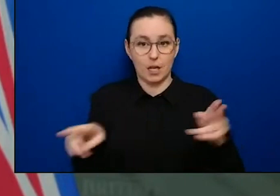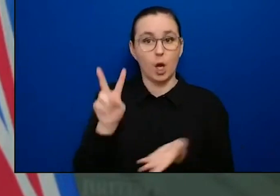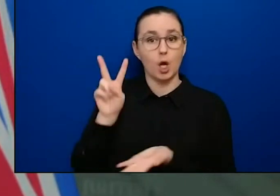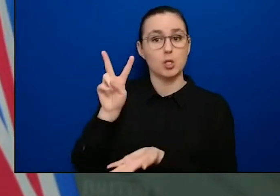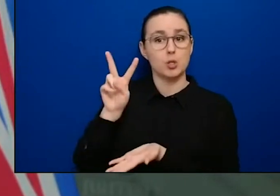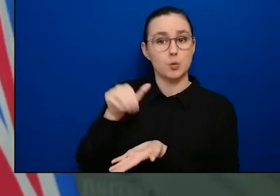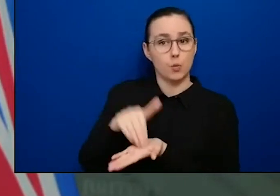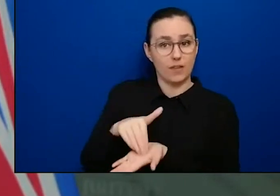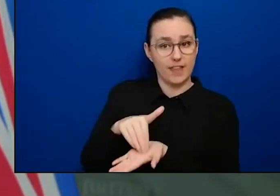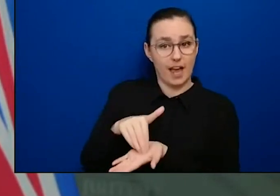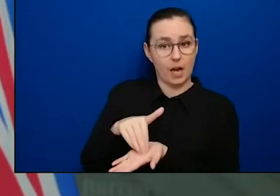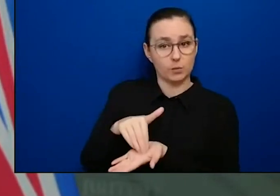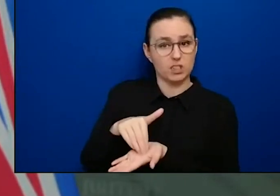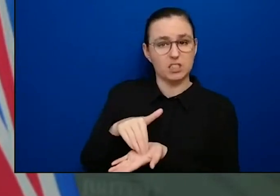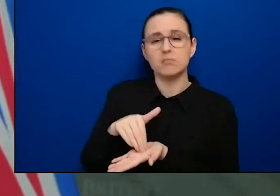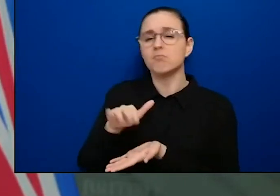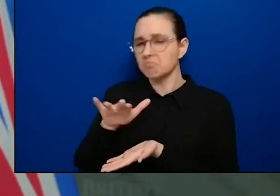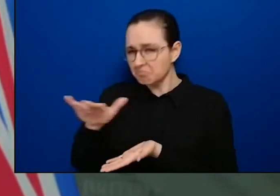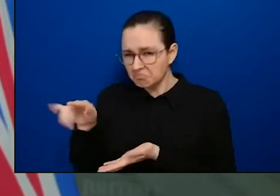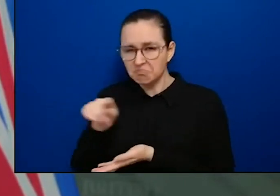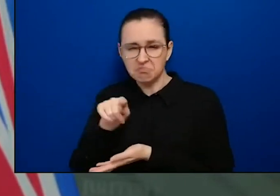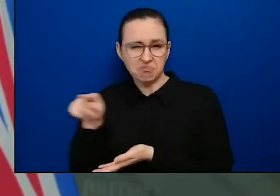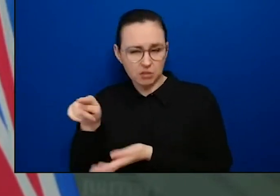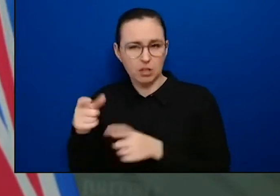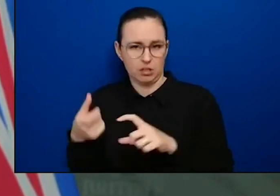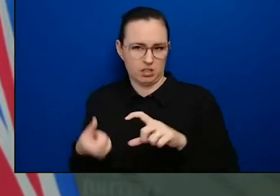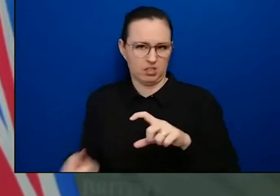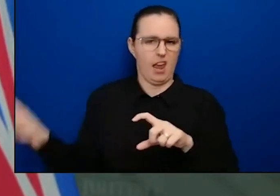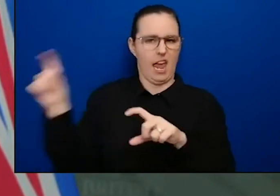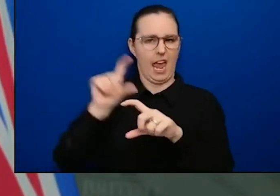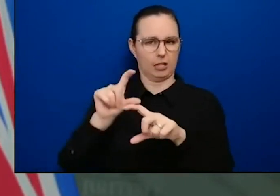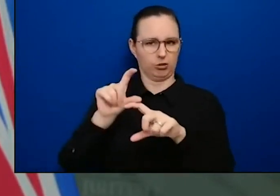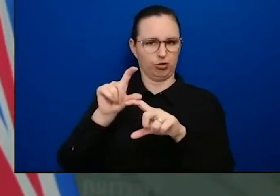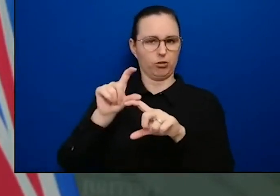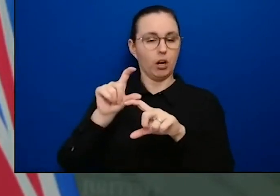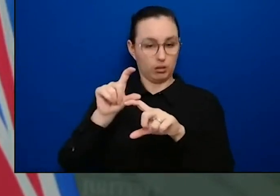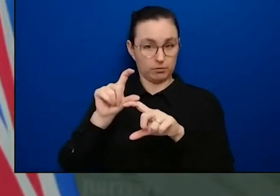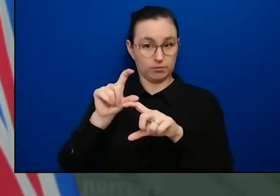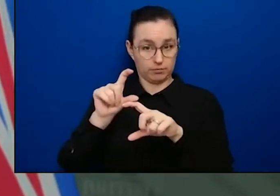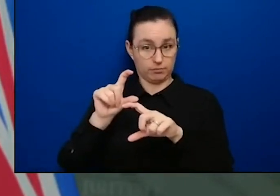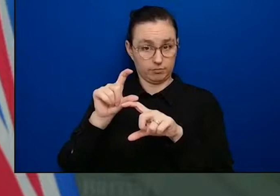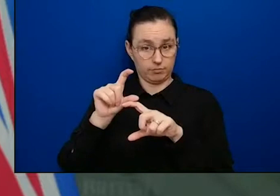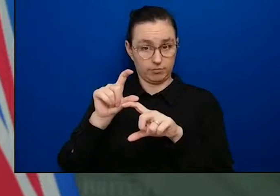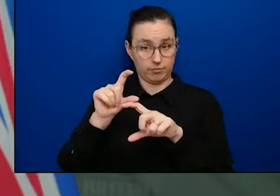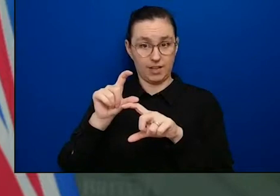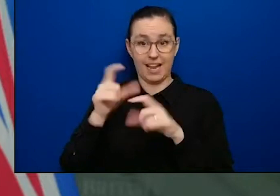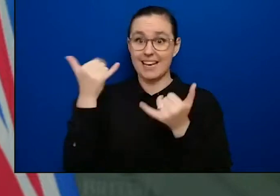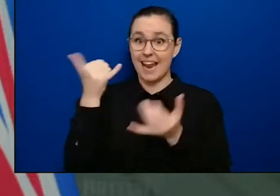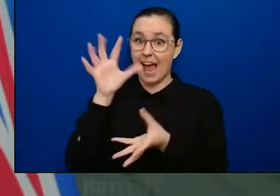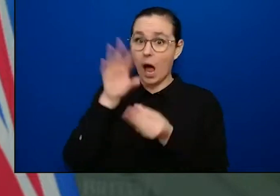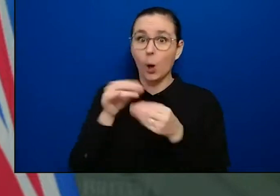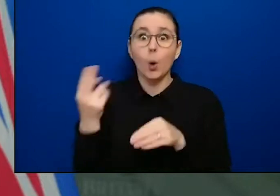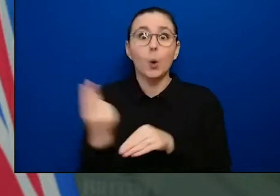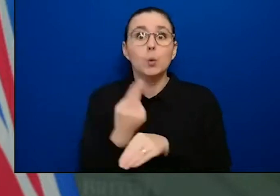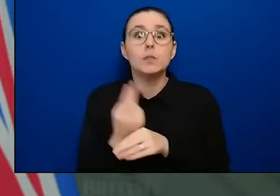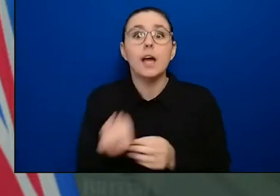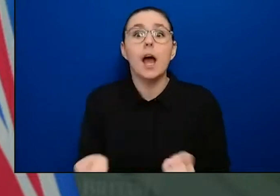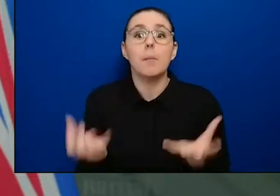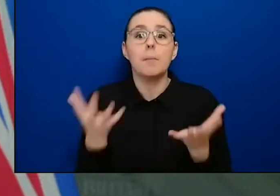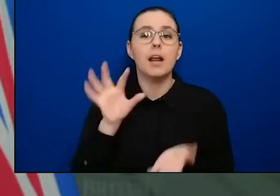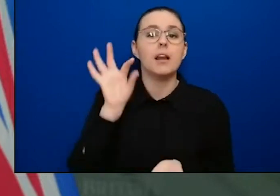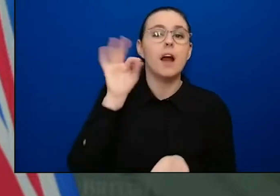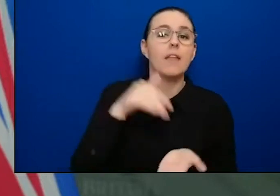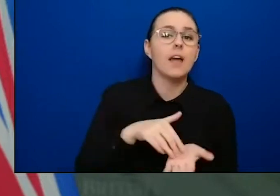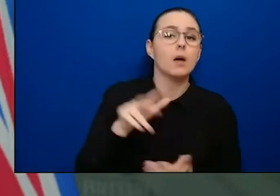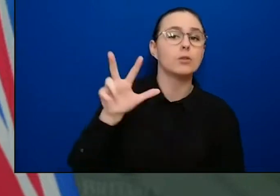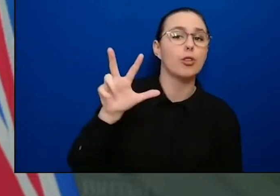surge beds in our province. And as of today, we have just over, I think it's 9,302 people